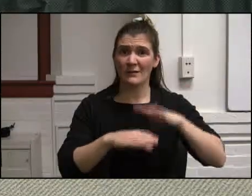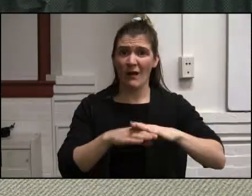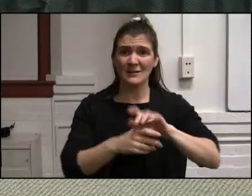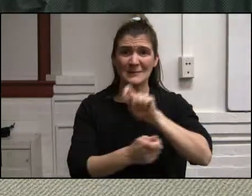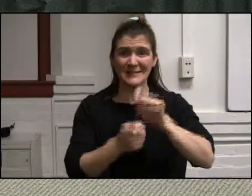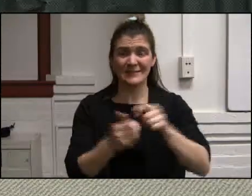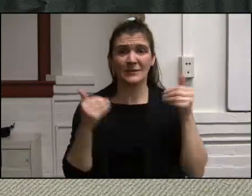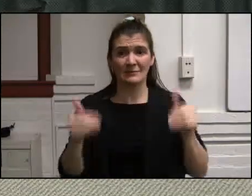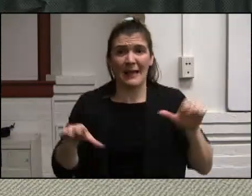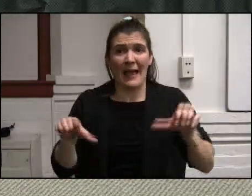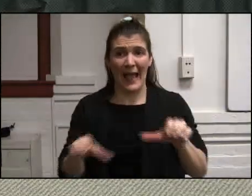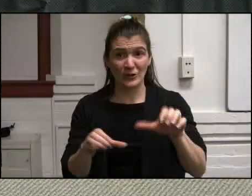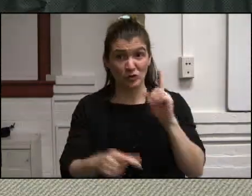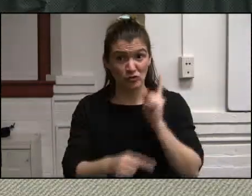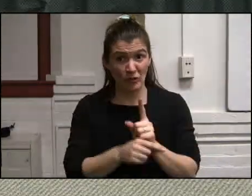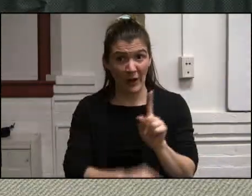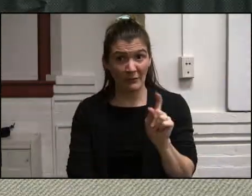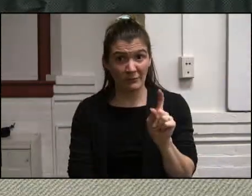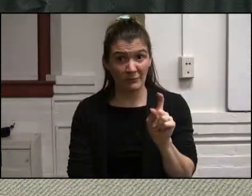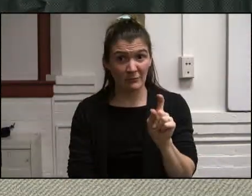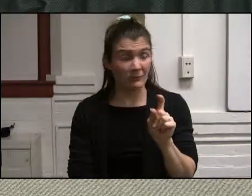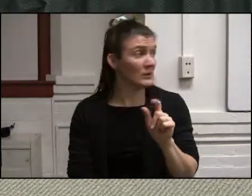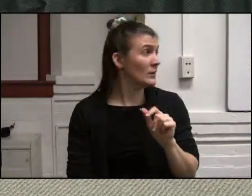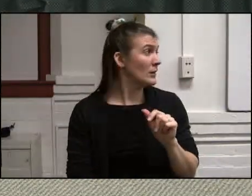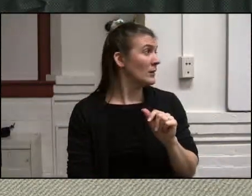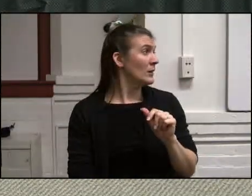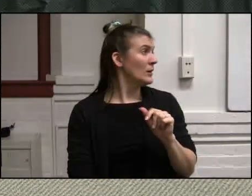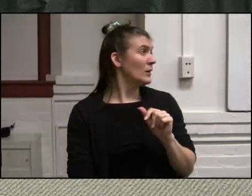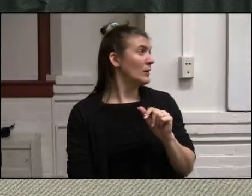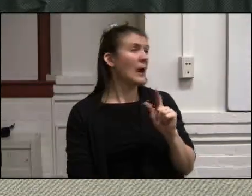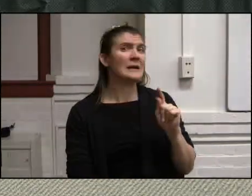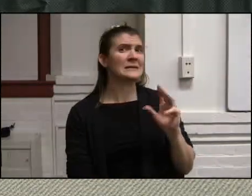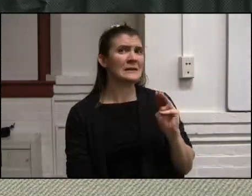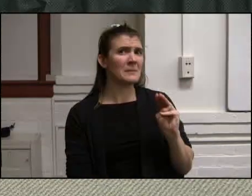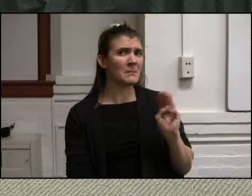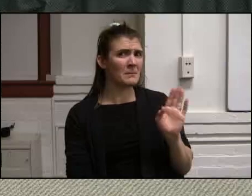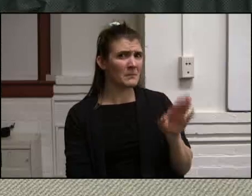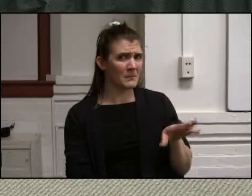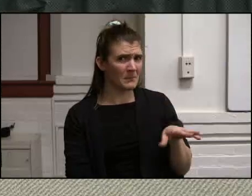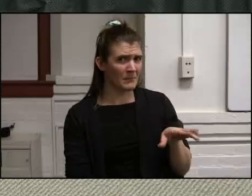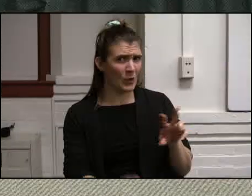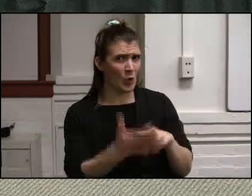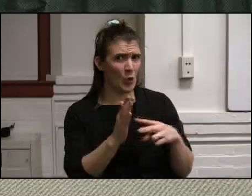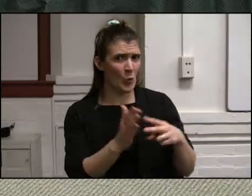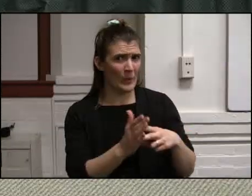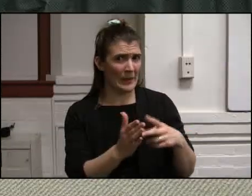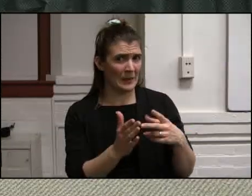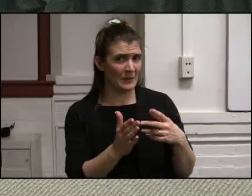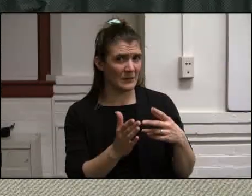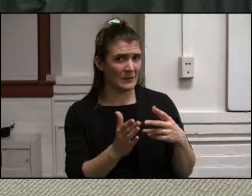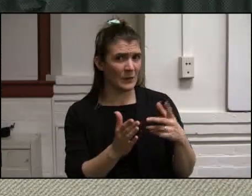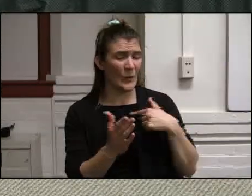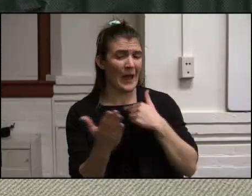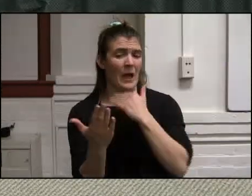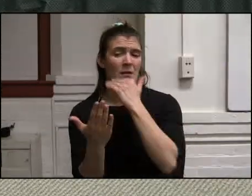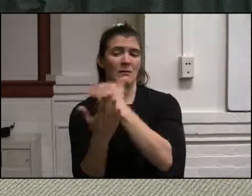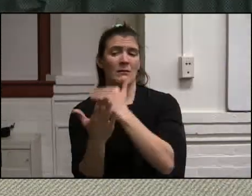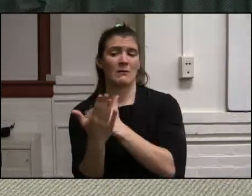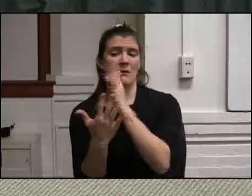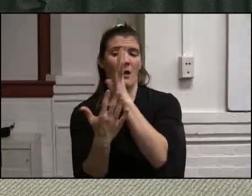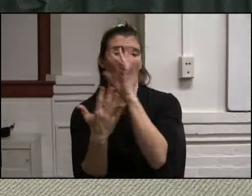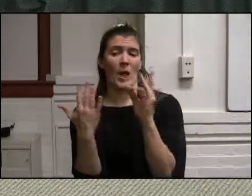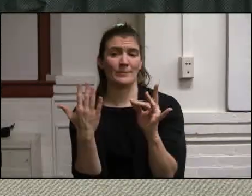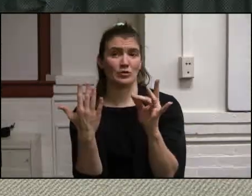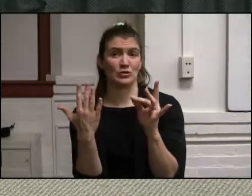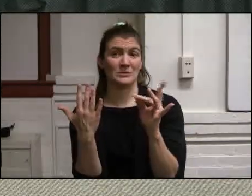measure, didn't we not? I don't. Well, you mean? Do you remember we had that sort of menu of options